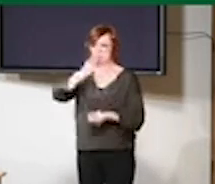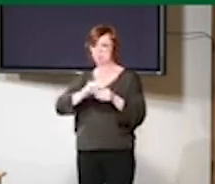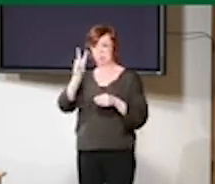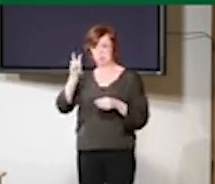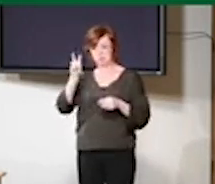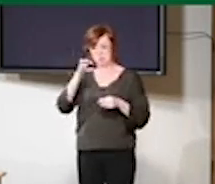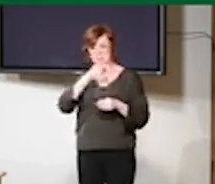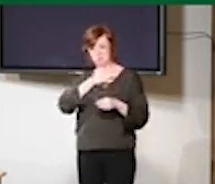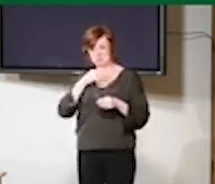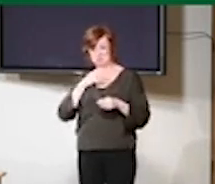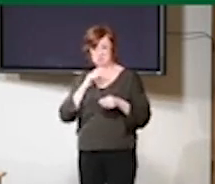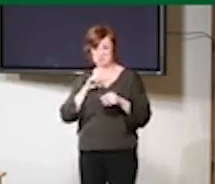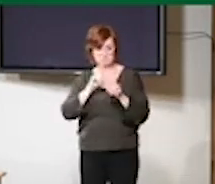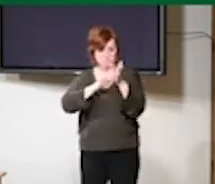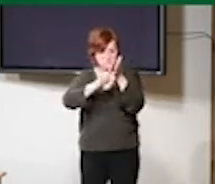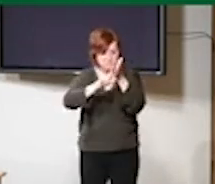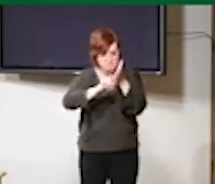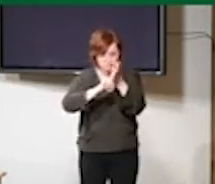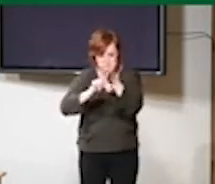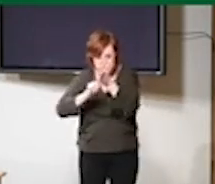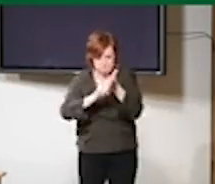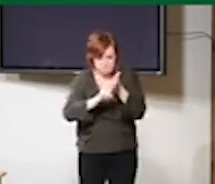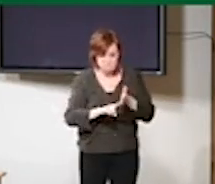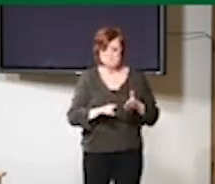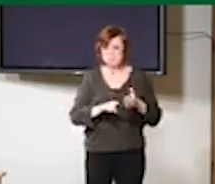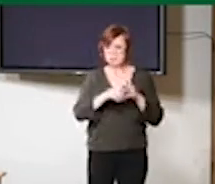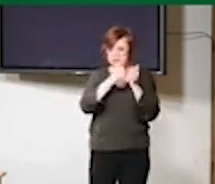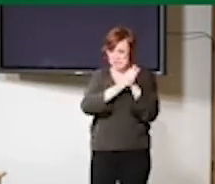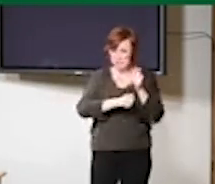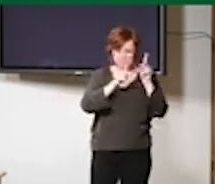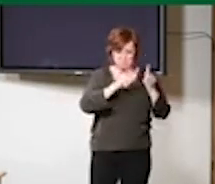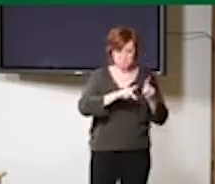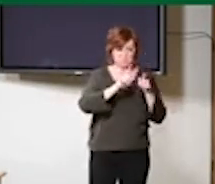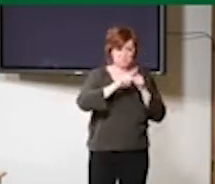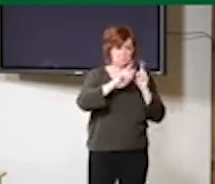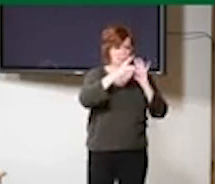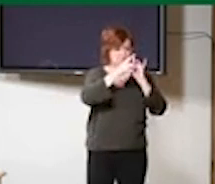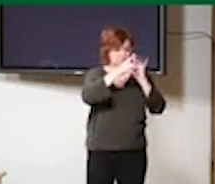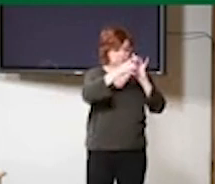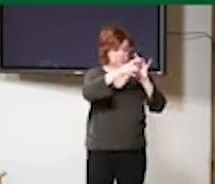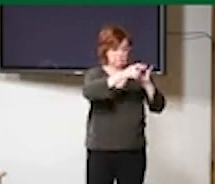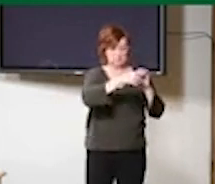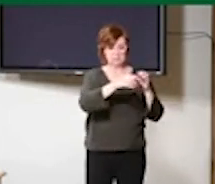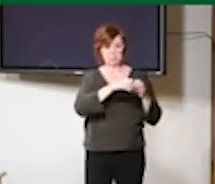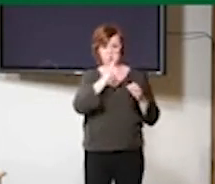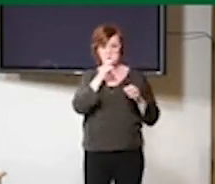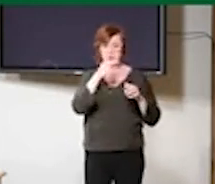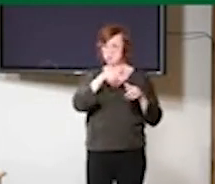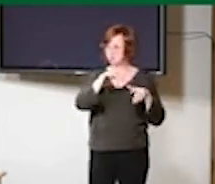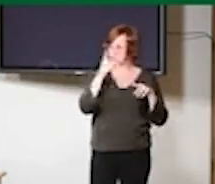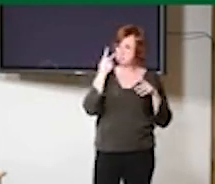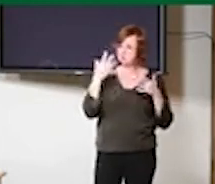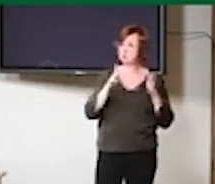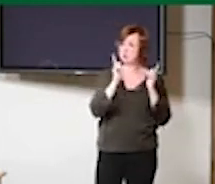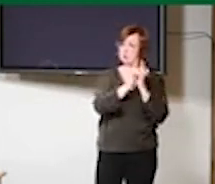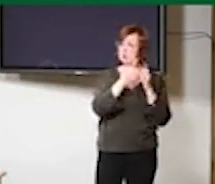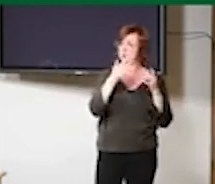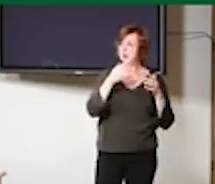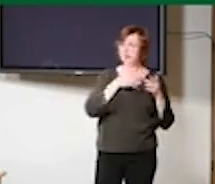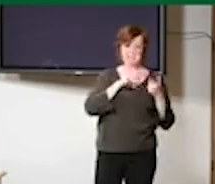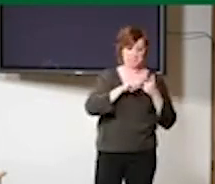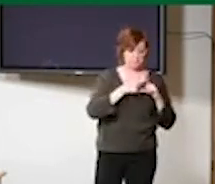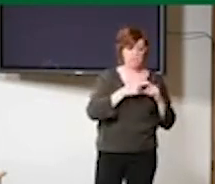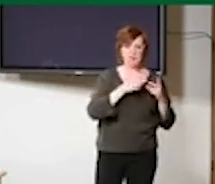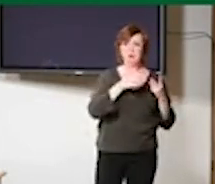contact with someone that tested positive and ultimately may require a test. So we have tested per capita in very